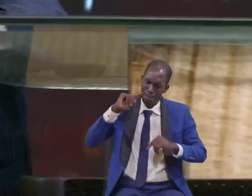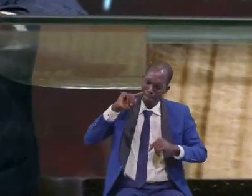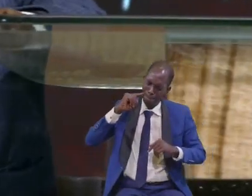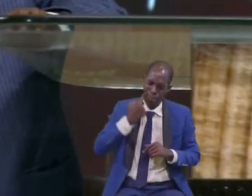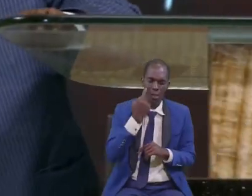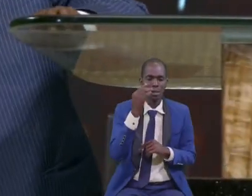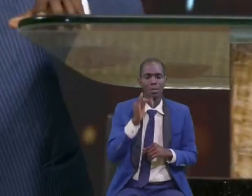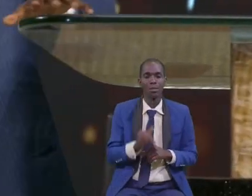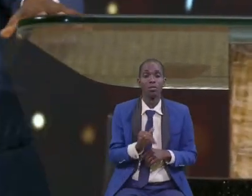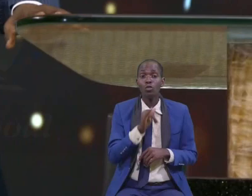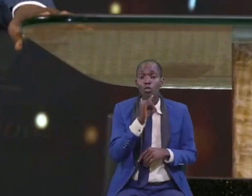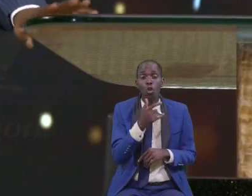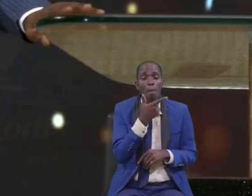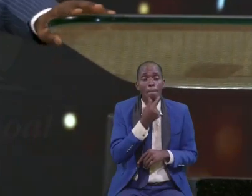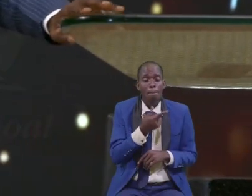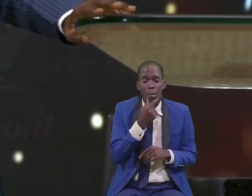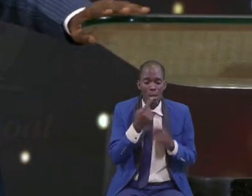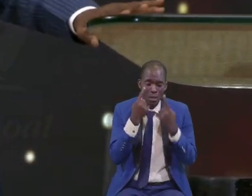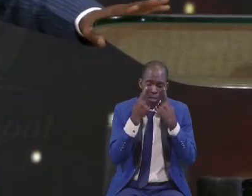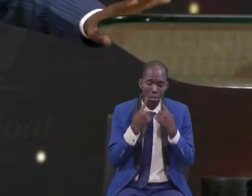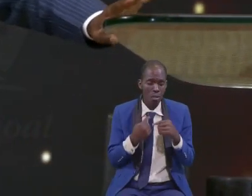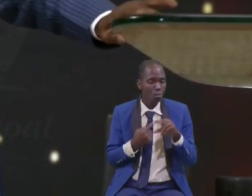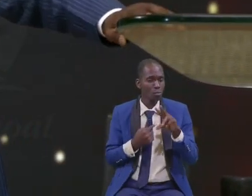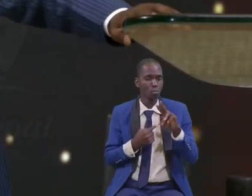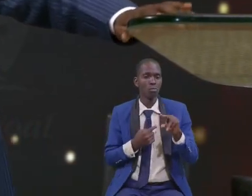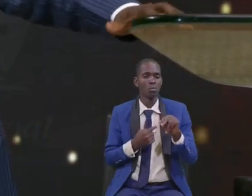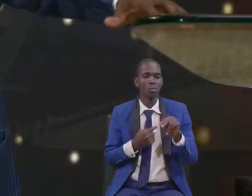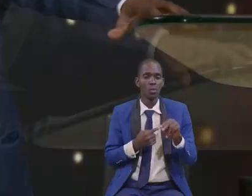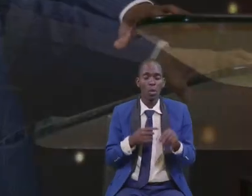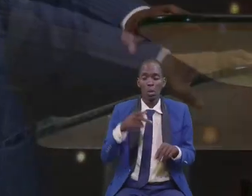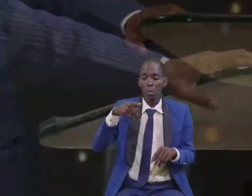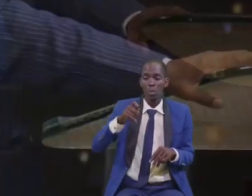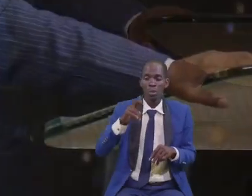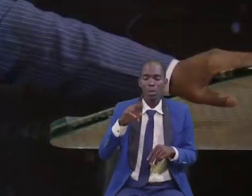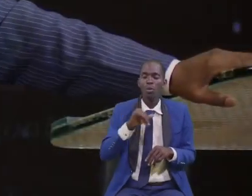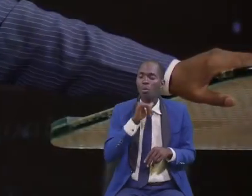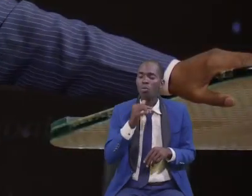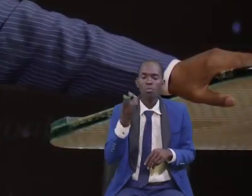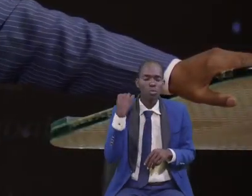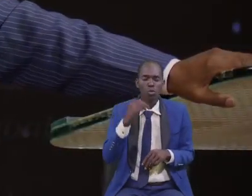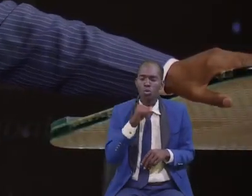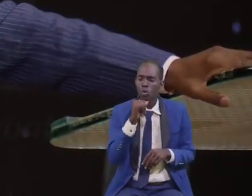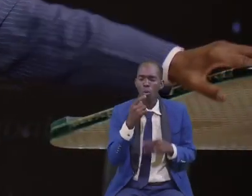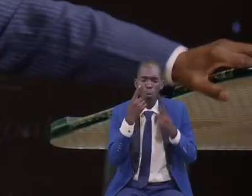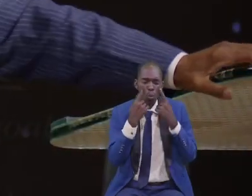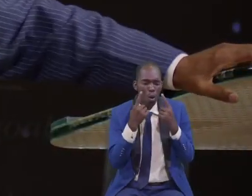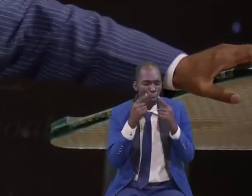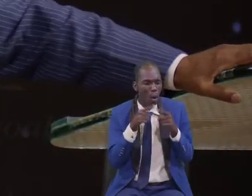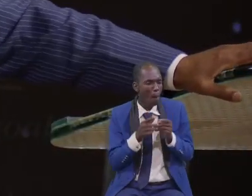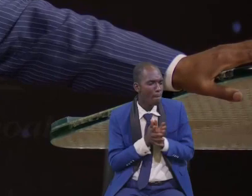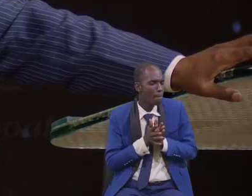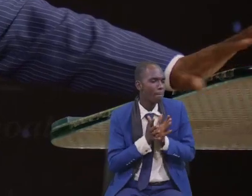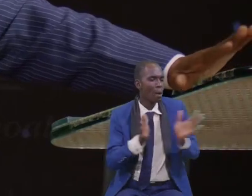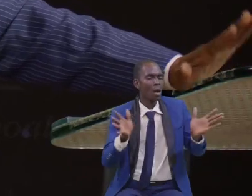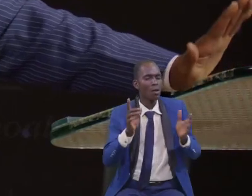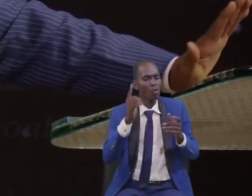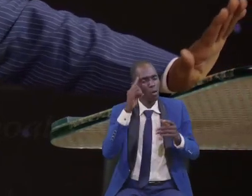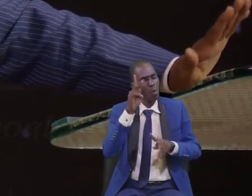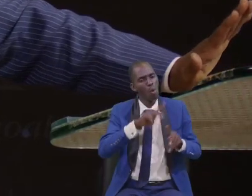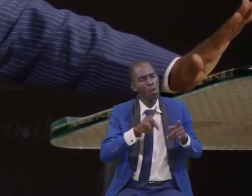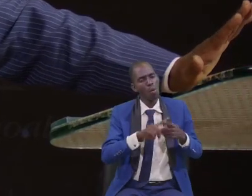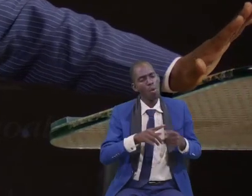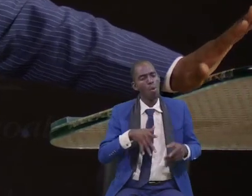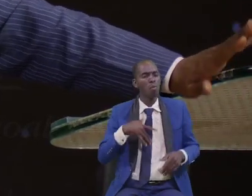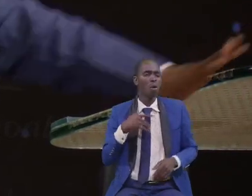not corporal tears. He wasn't weeping to impress anybody. He wasn't weeping to